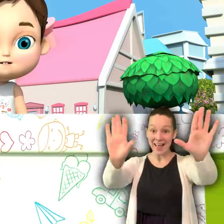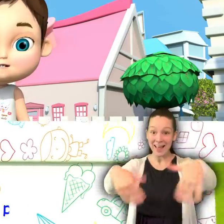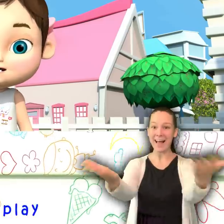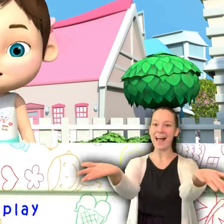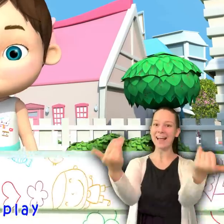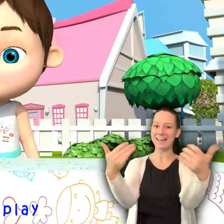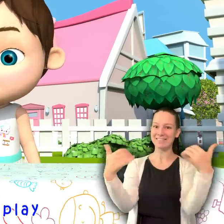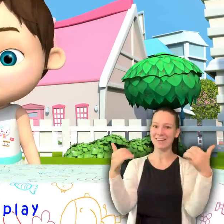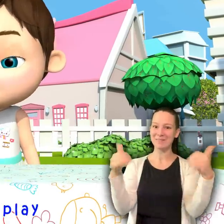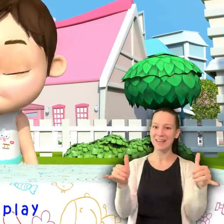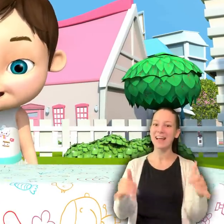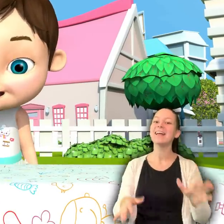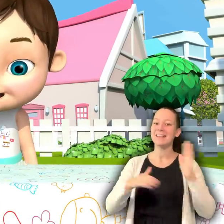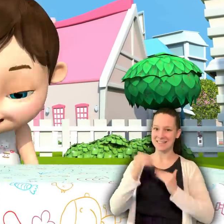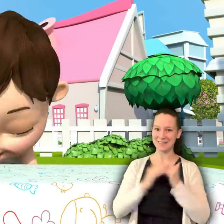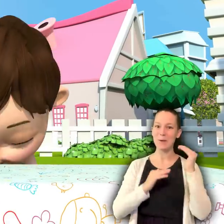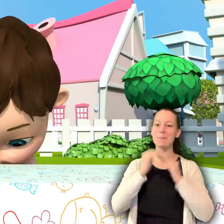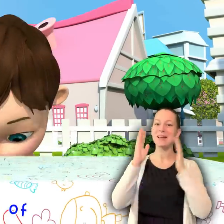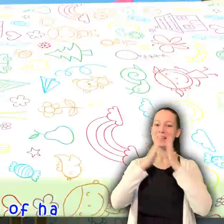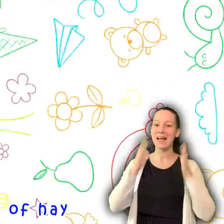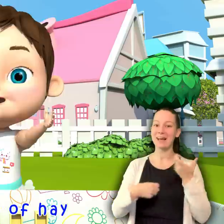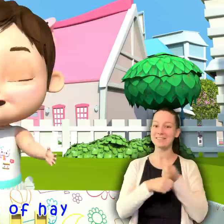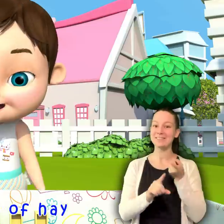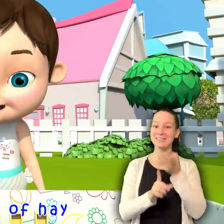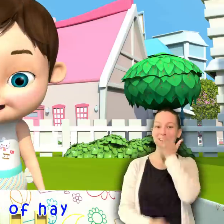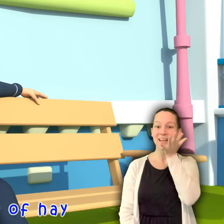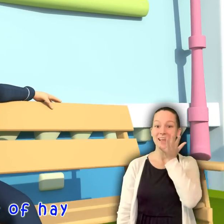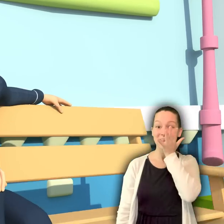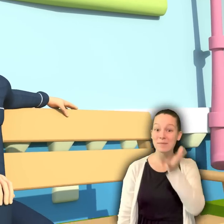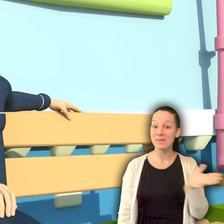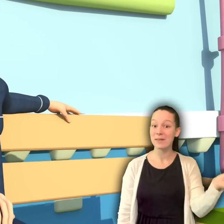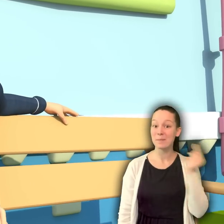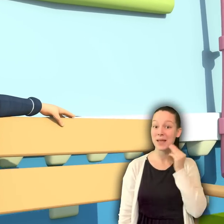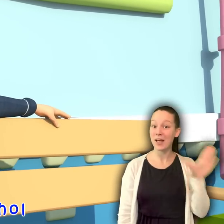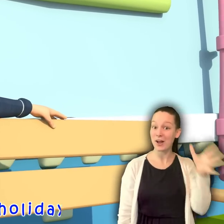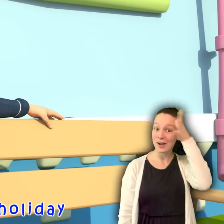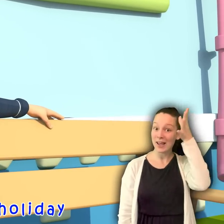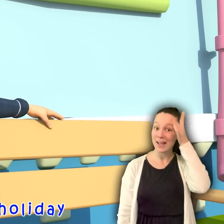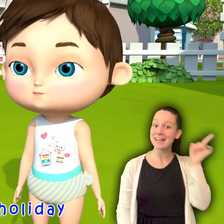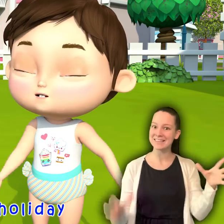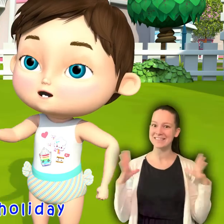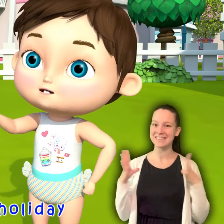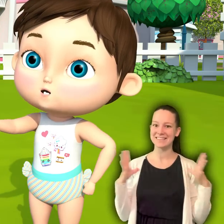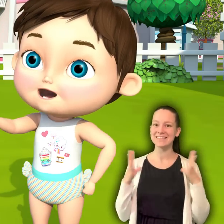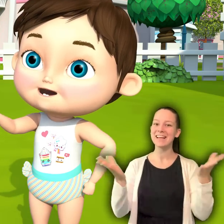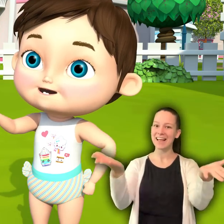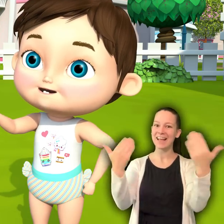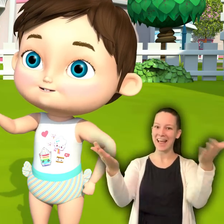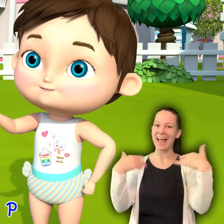hey hey come and play Let's Go build a house okay Mary's Daddy's on a